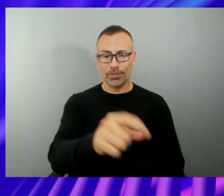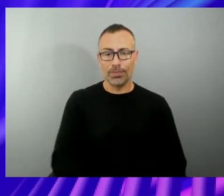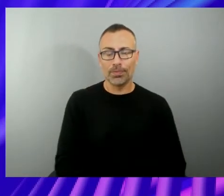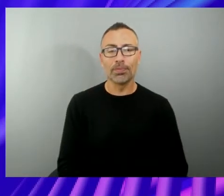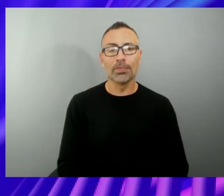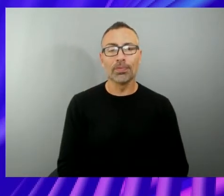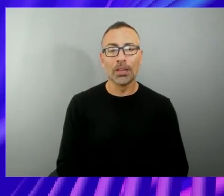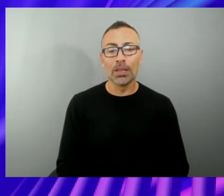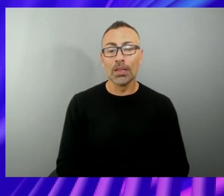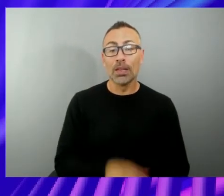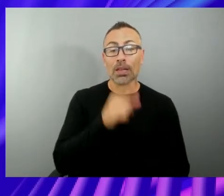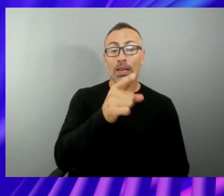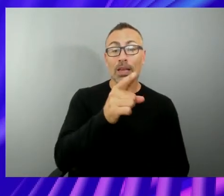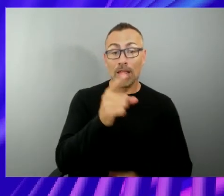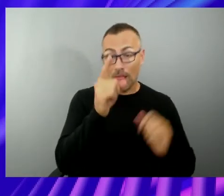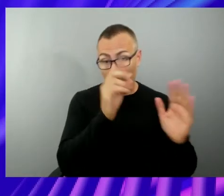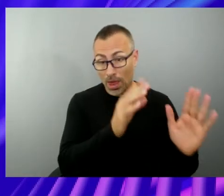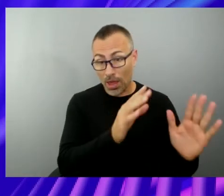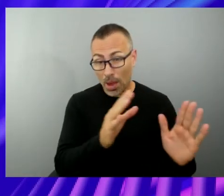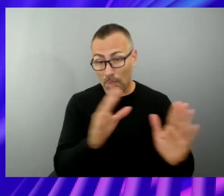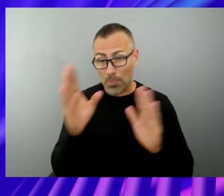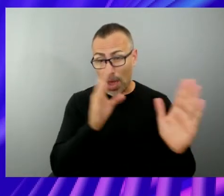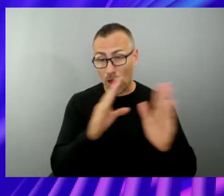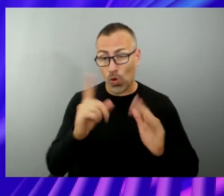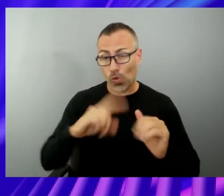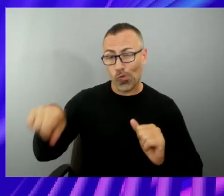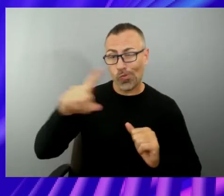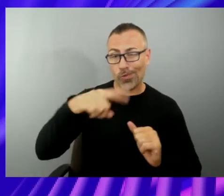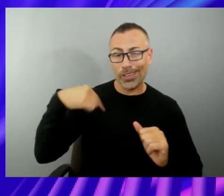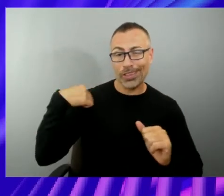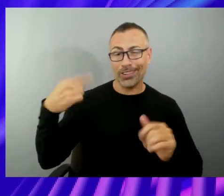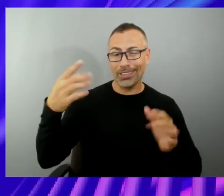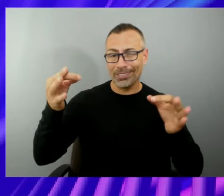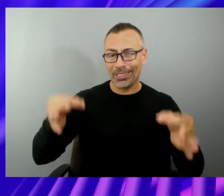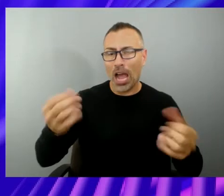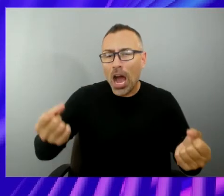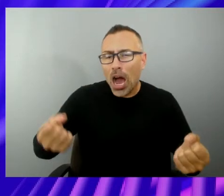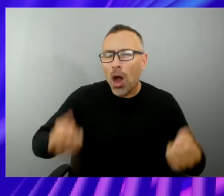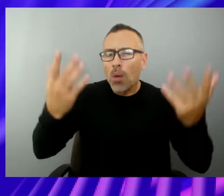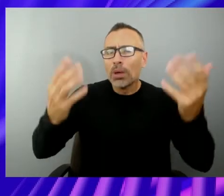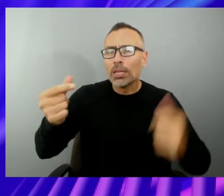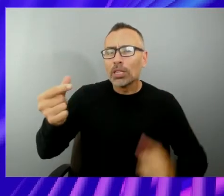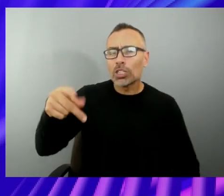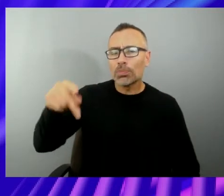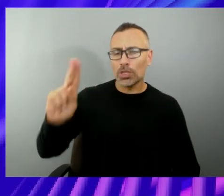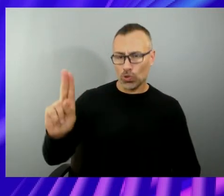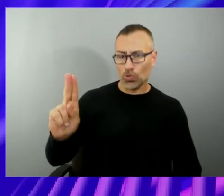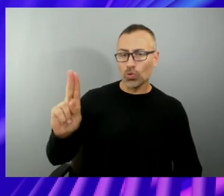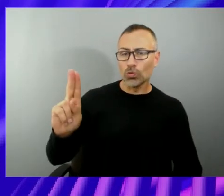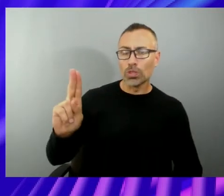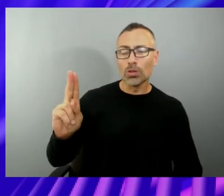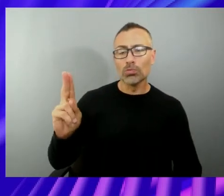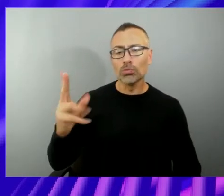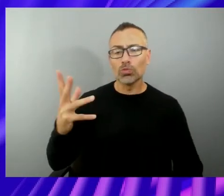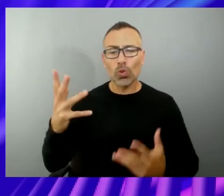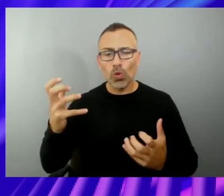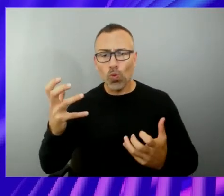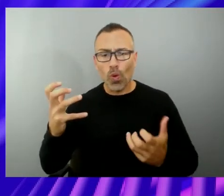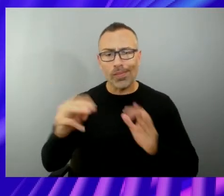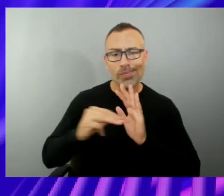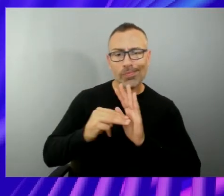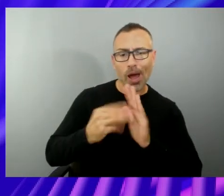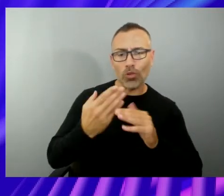parallel degree, where we are deciding that how many GPUs we want the model to split into,